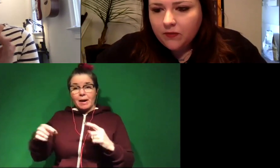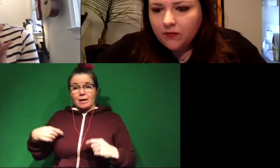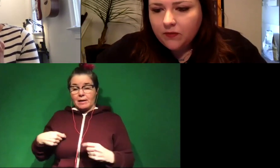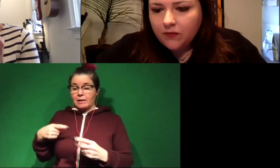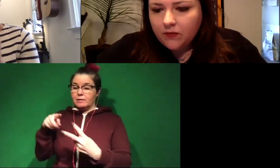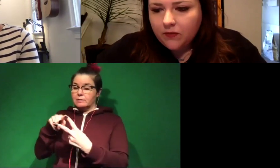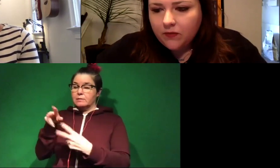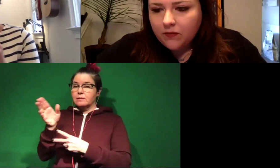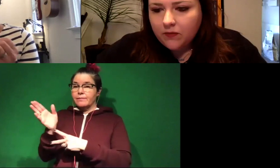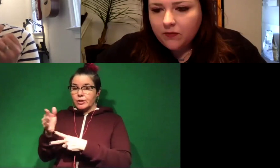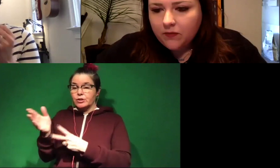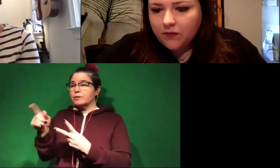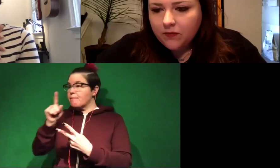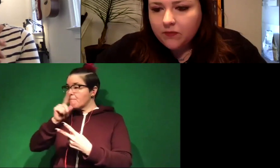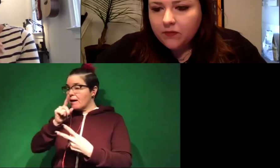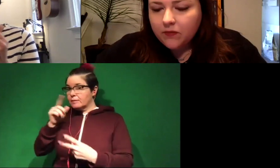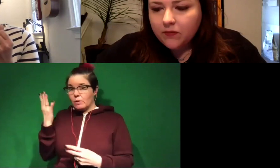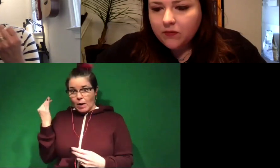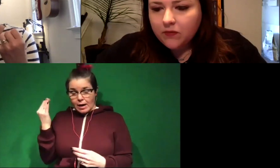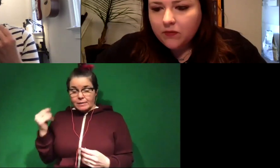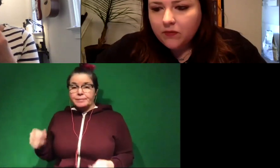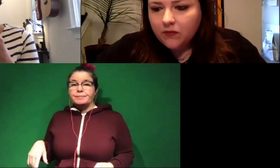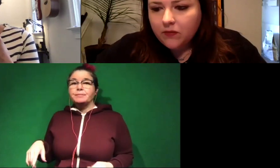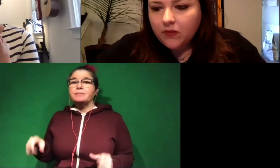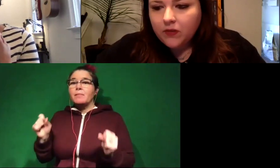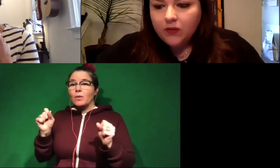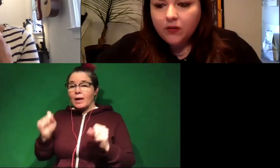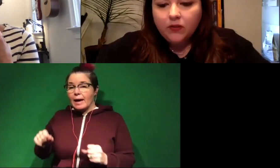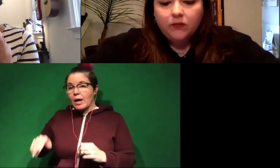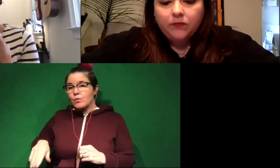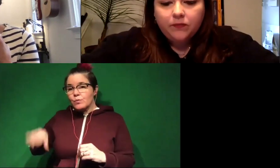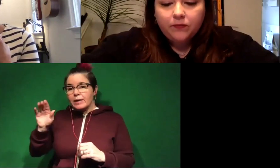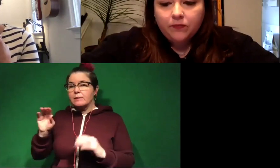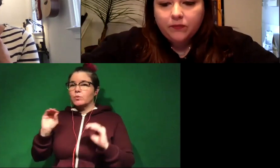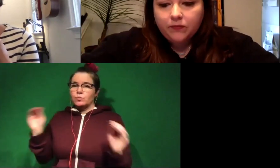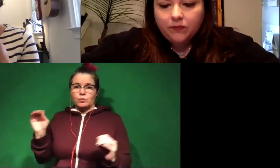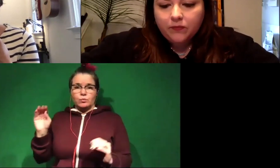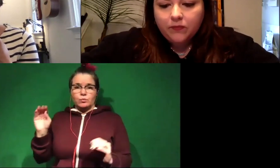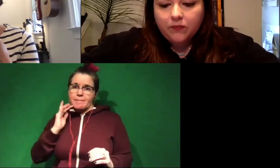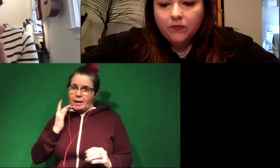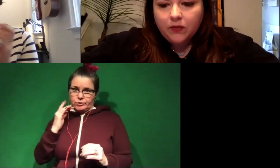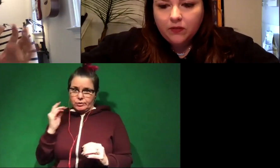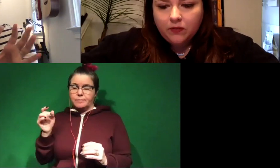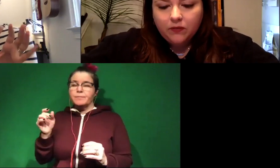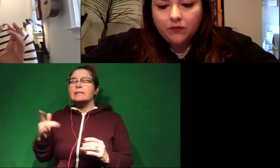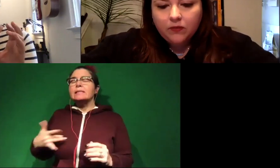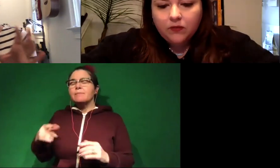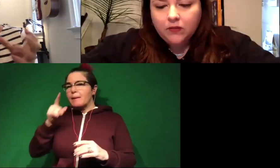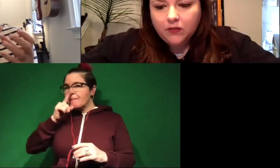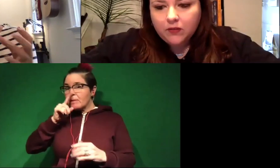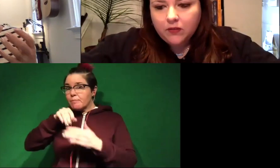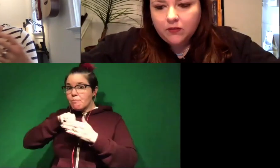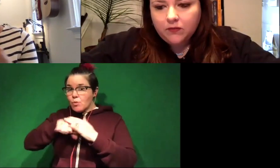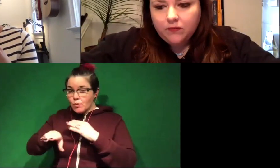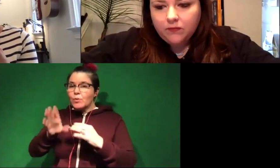zebrafish and mice is, number one, we can raise them without any bacteria. So usually when a mouse is born, it